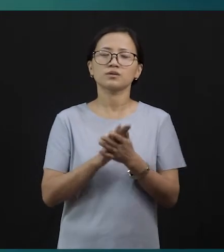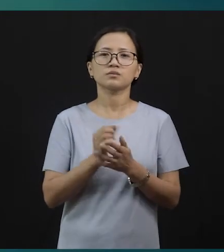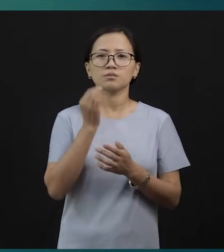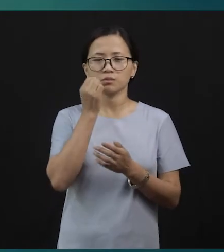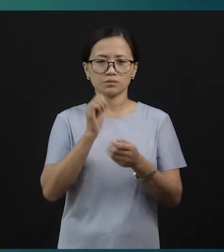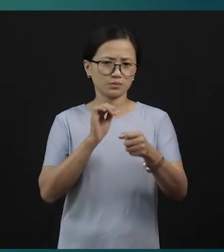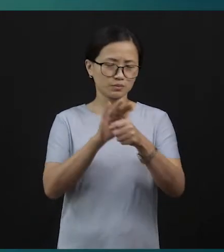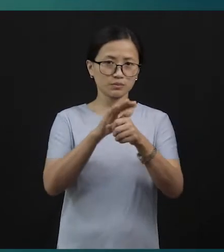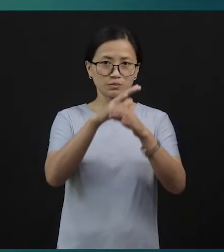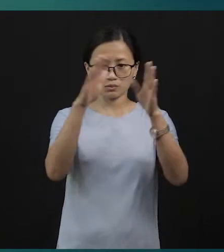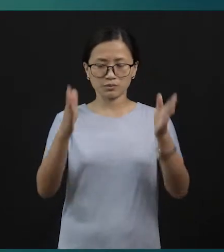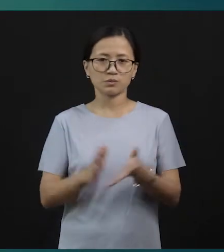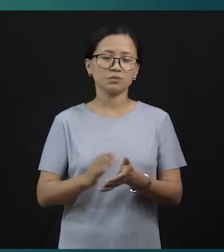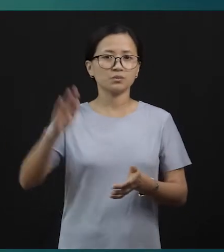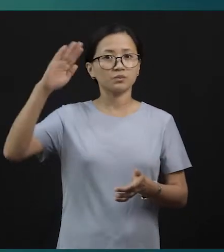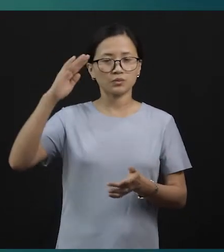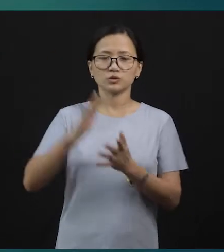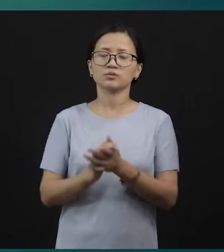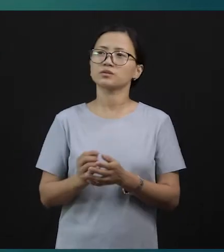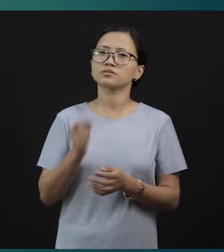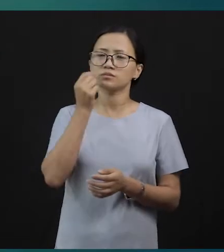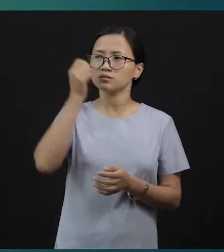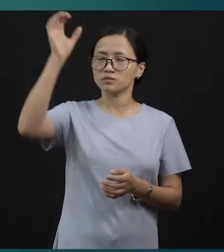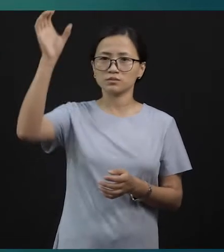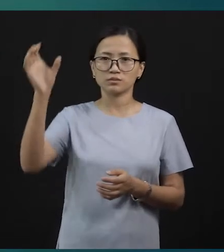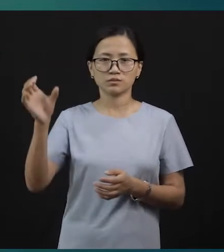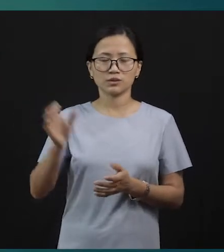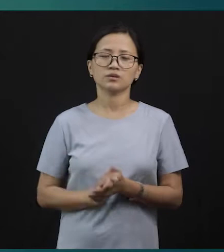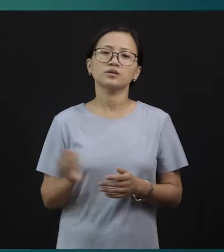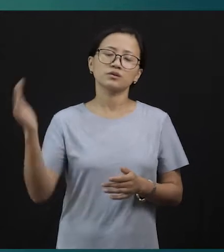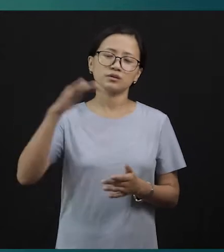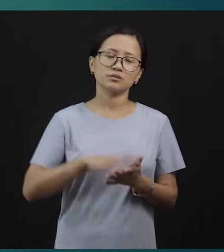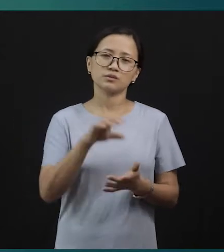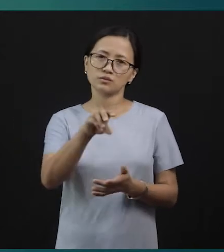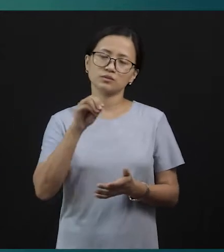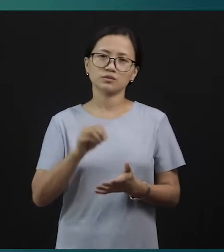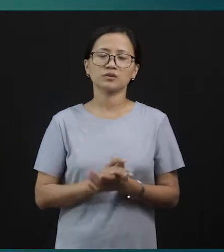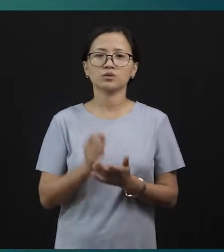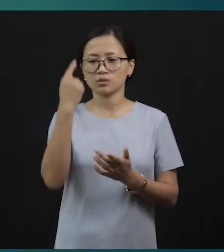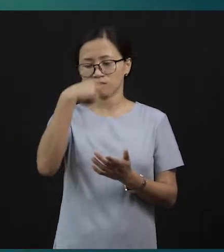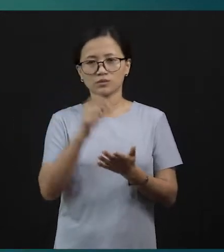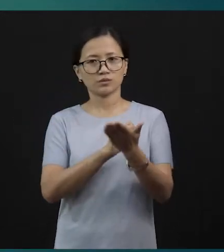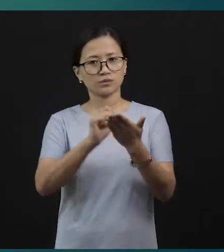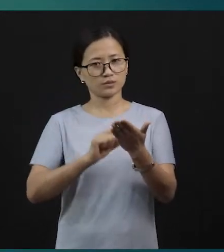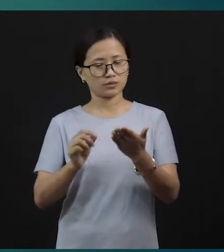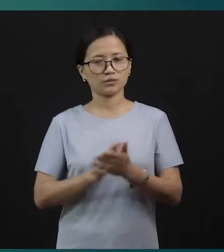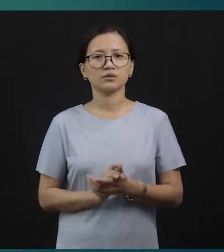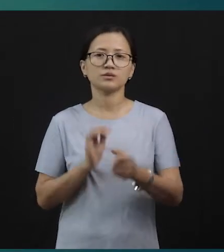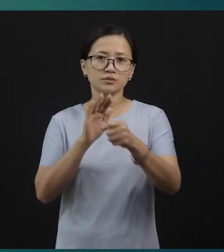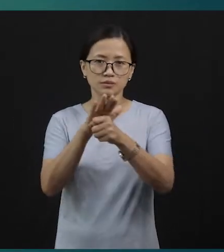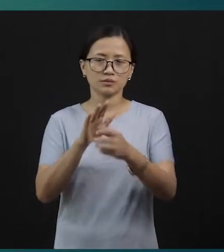and collect it. And then only our letter can be sent to the person whom we are writing our letter to.